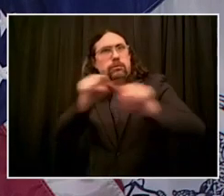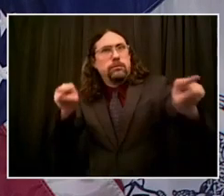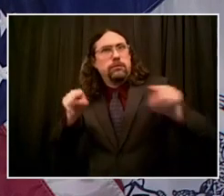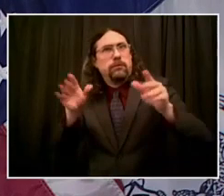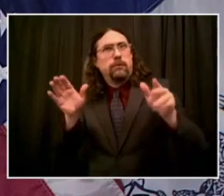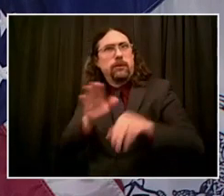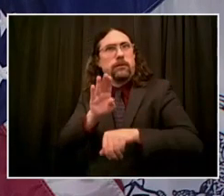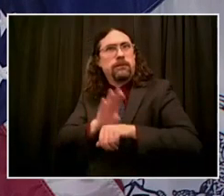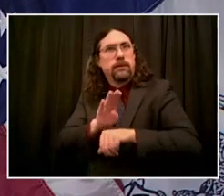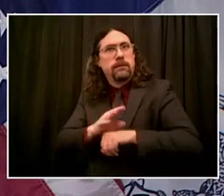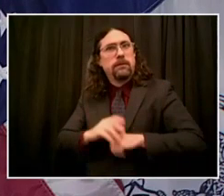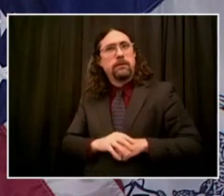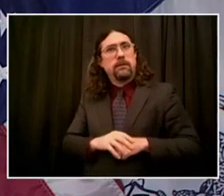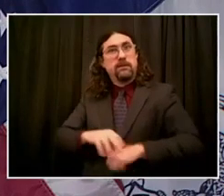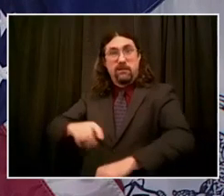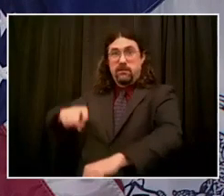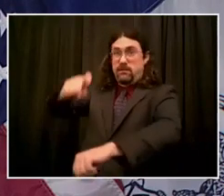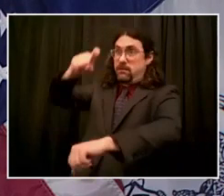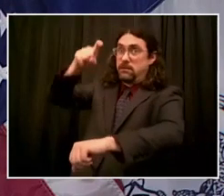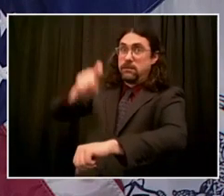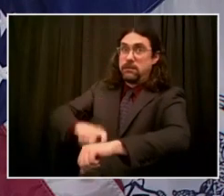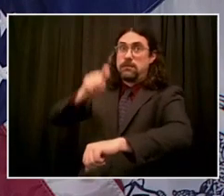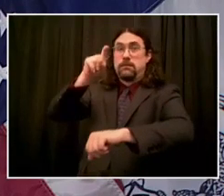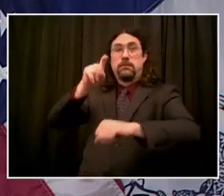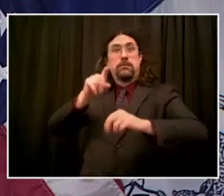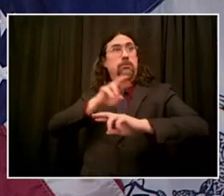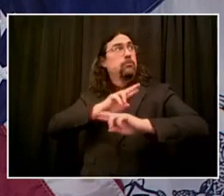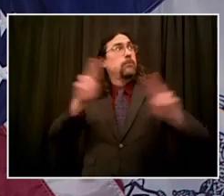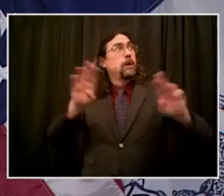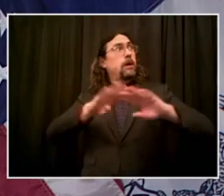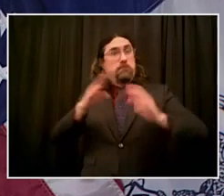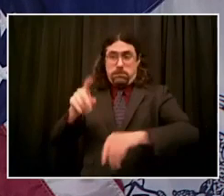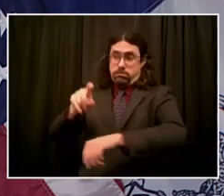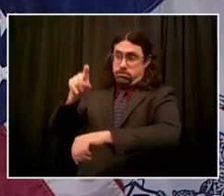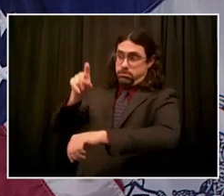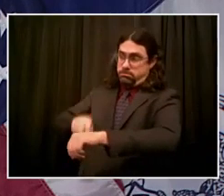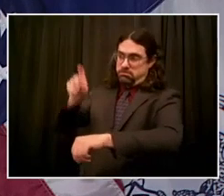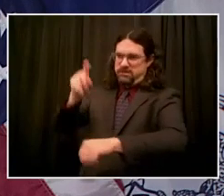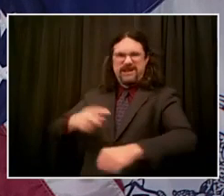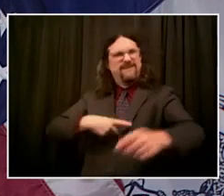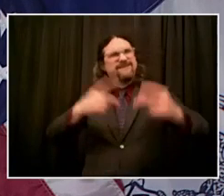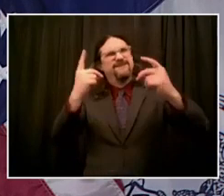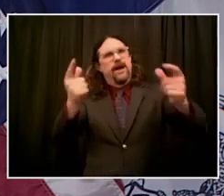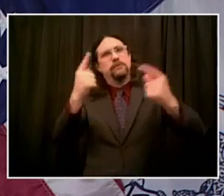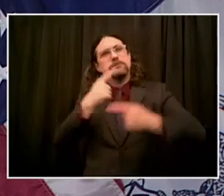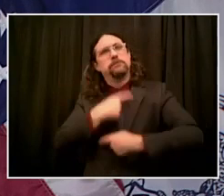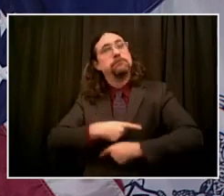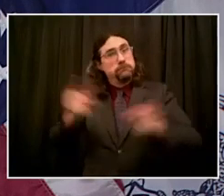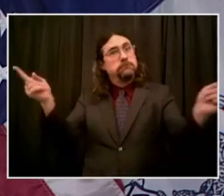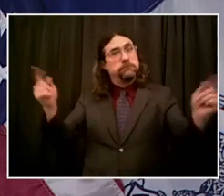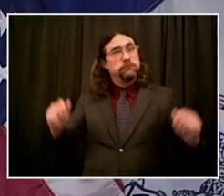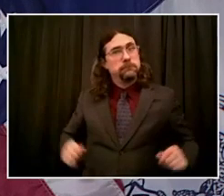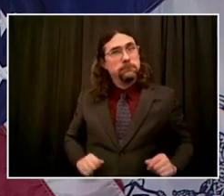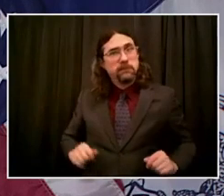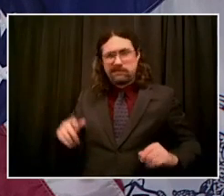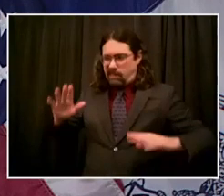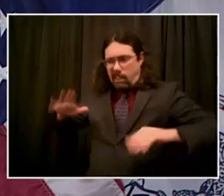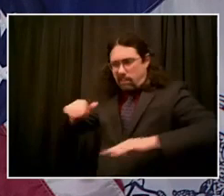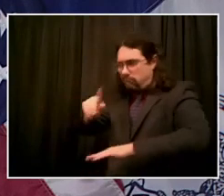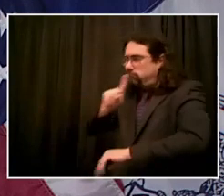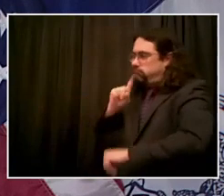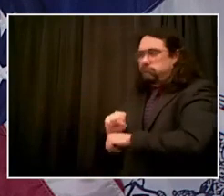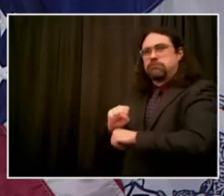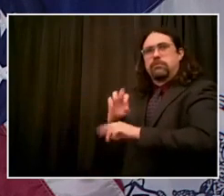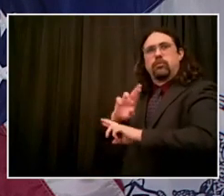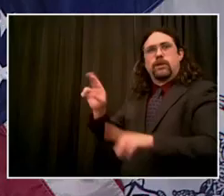are mature. They know it's coming. We knock on wood that our indicators and thresholds keep looking good, but they know that it's very, very likely at this